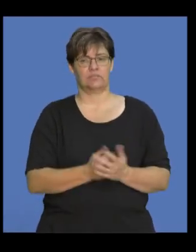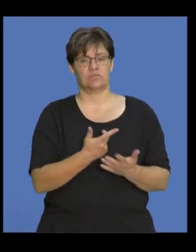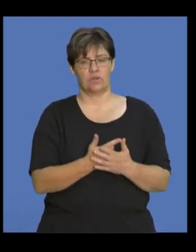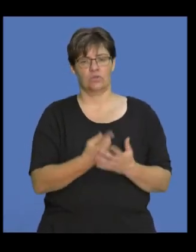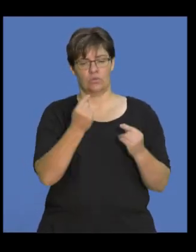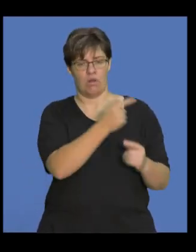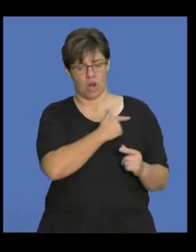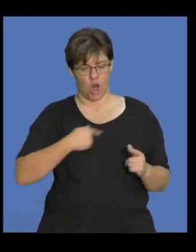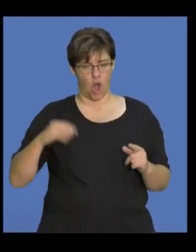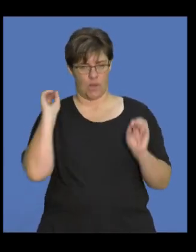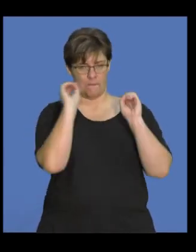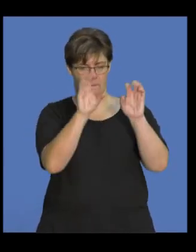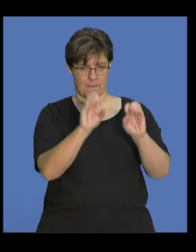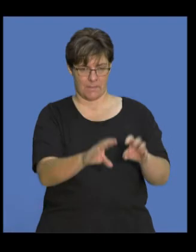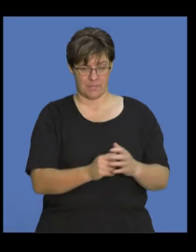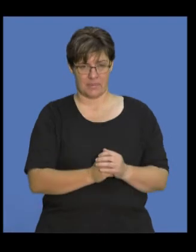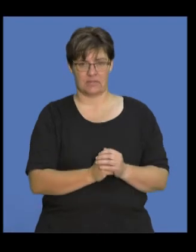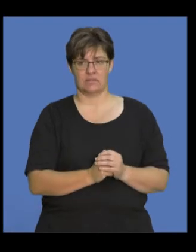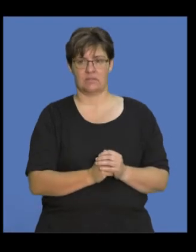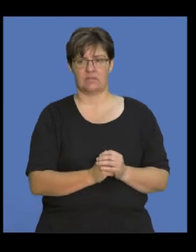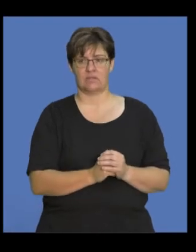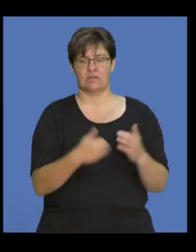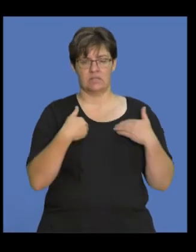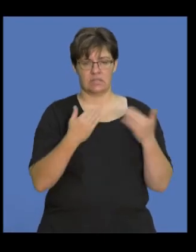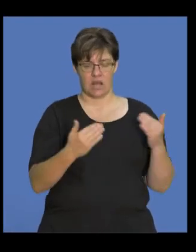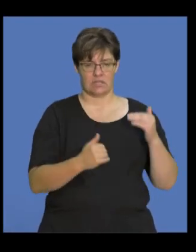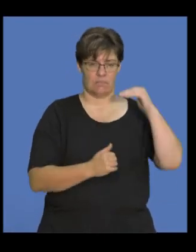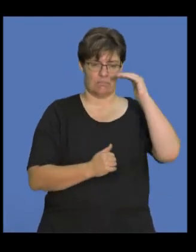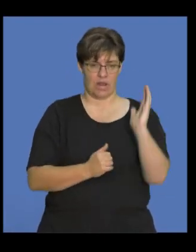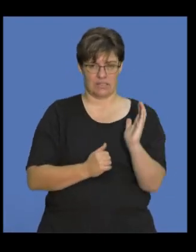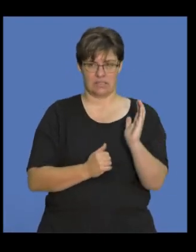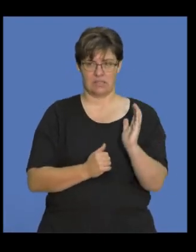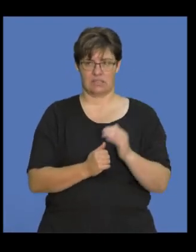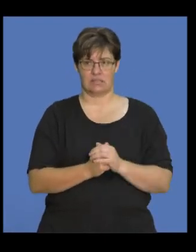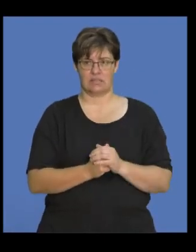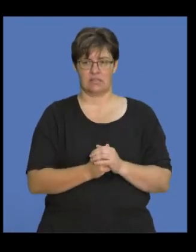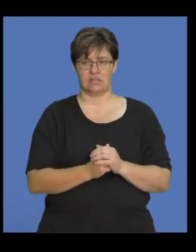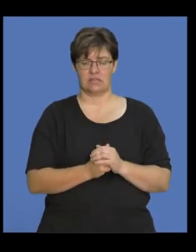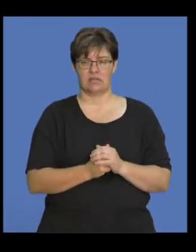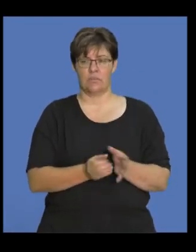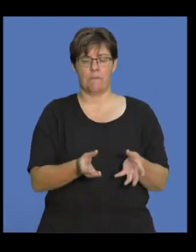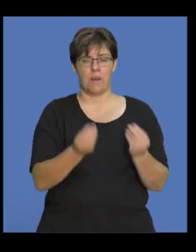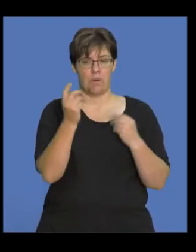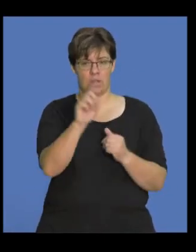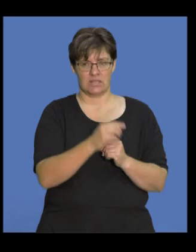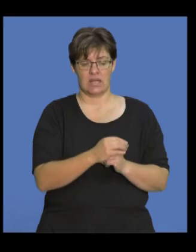as one long calculation. Firstly, we can start with our bracket and see what we get.